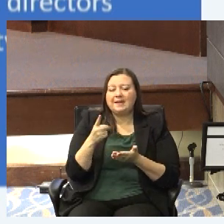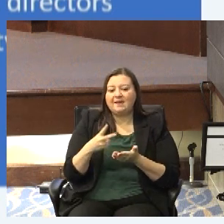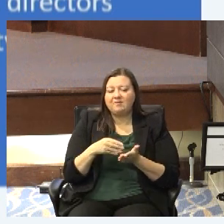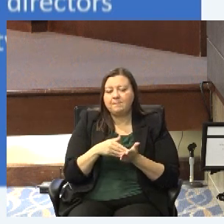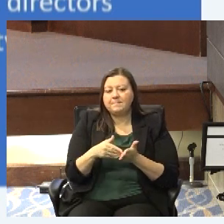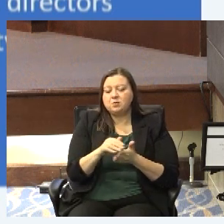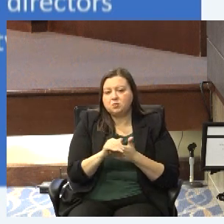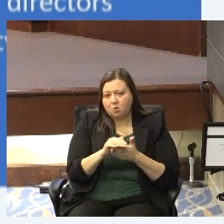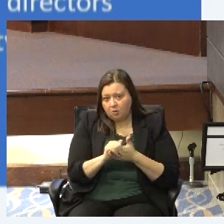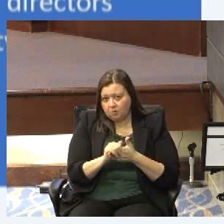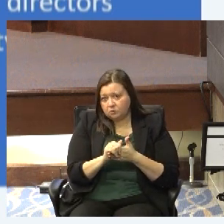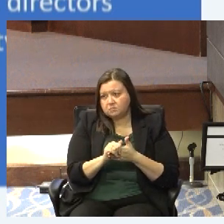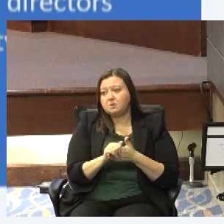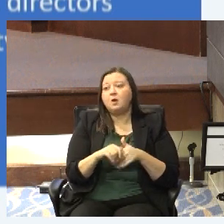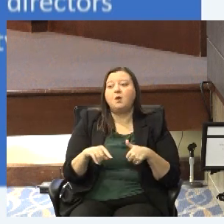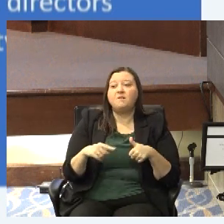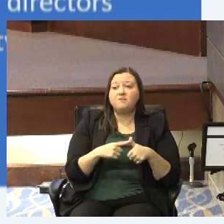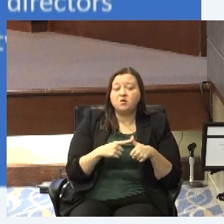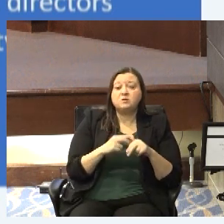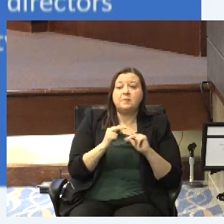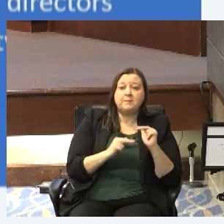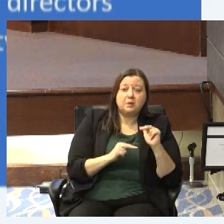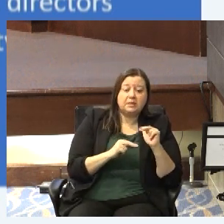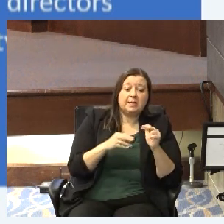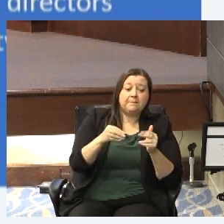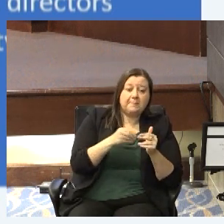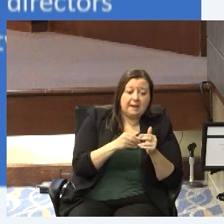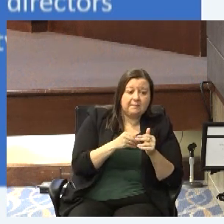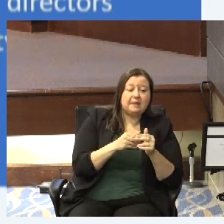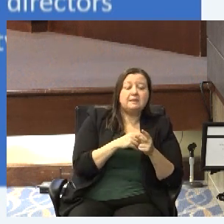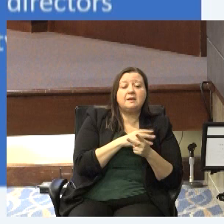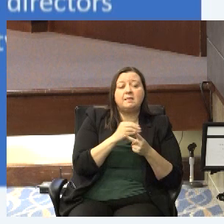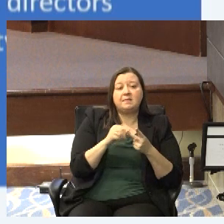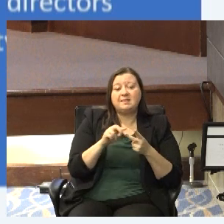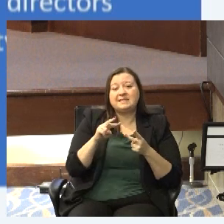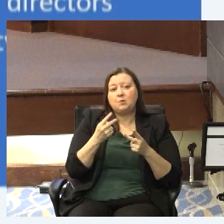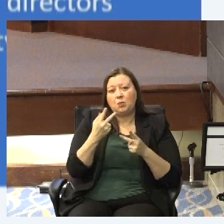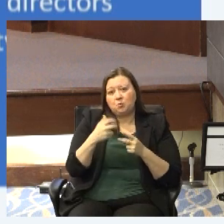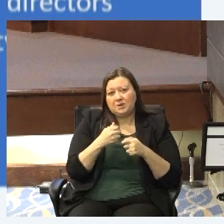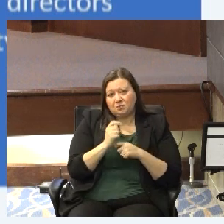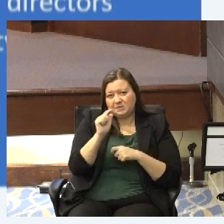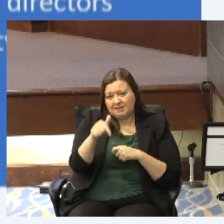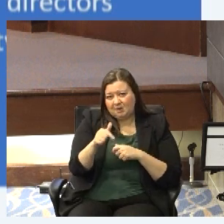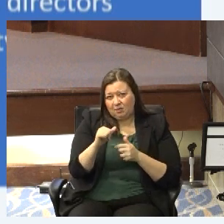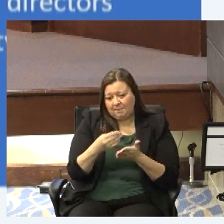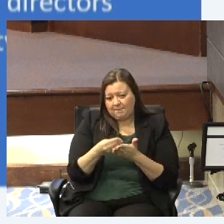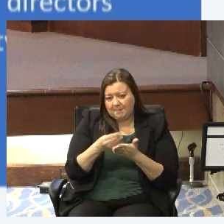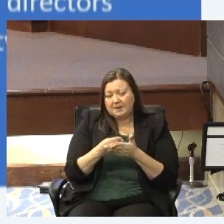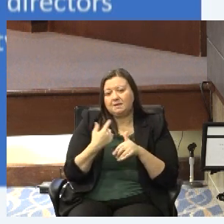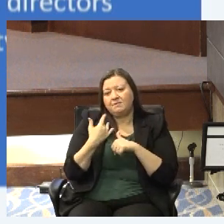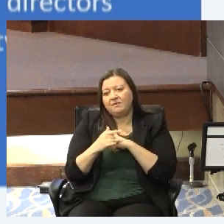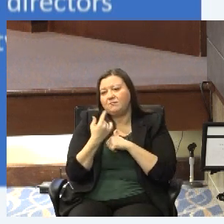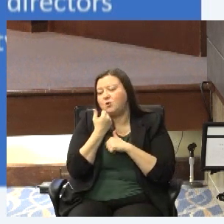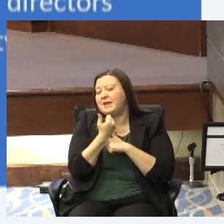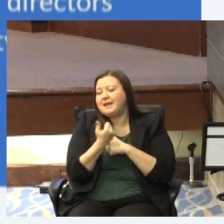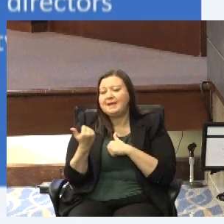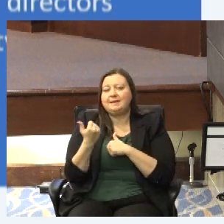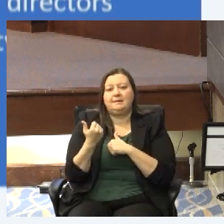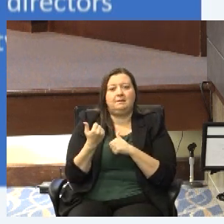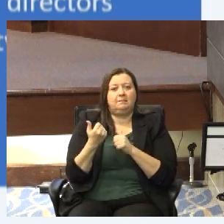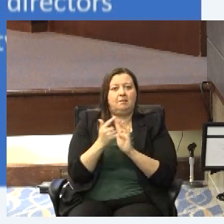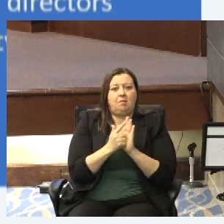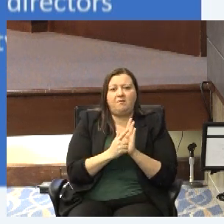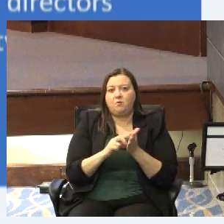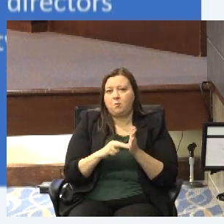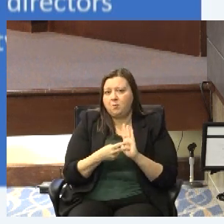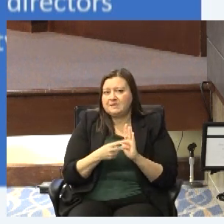the first building permit issued for vertical construction. The second one would be 3 years after that, and that money would be available for any lawful purpose by the city. It would